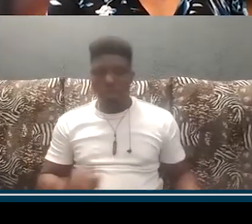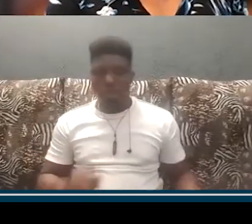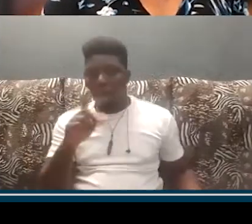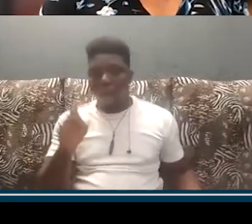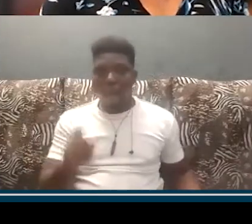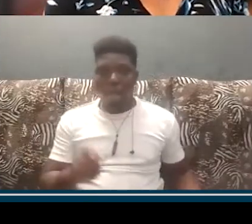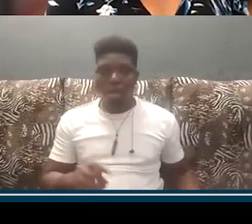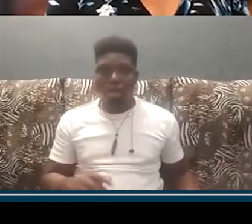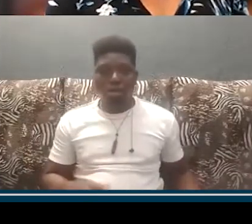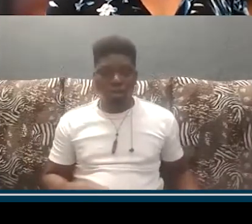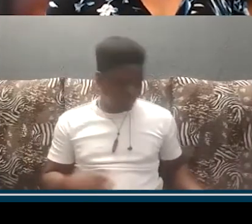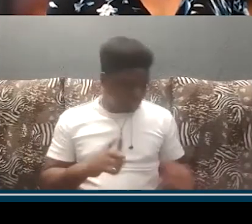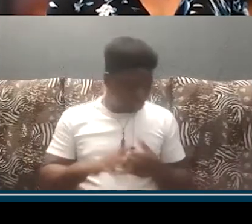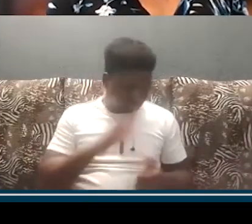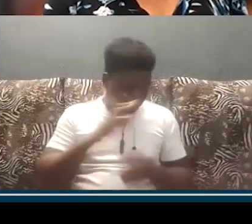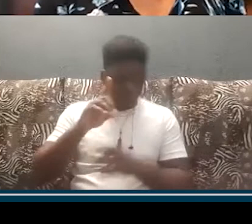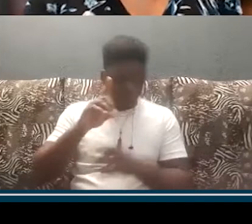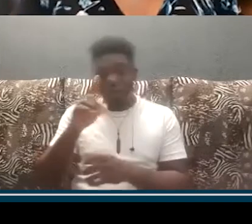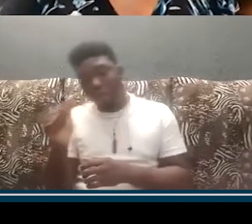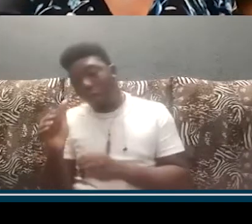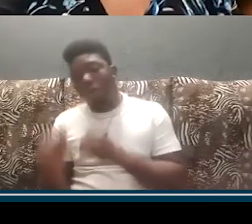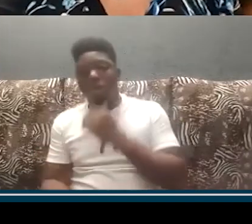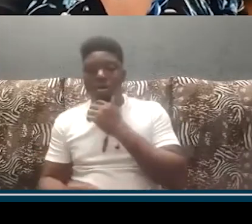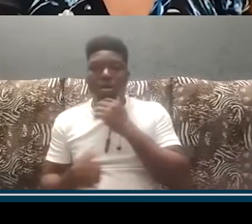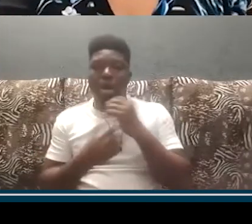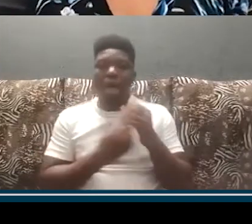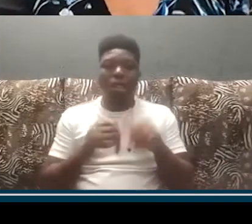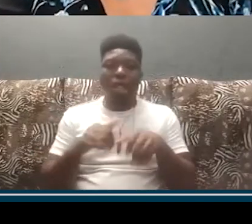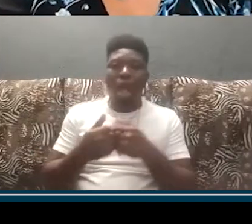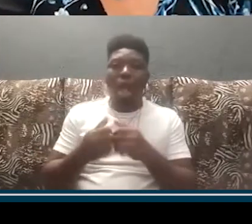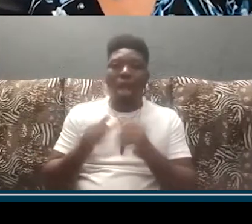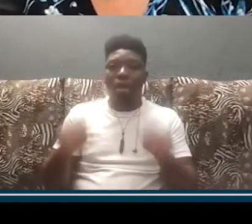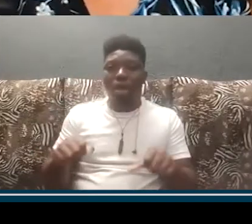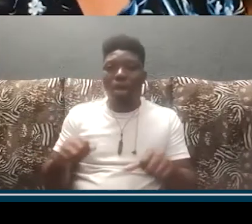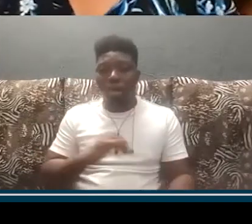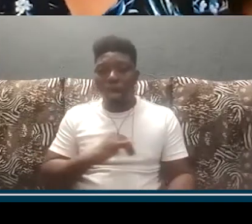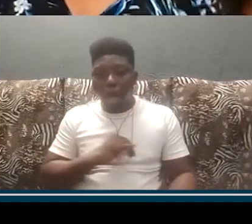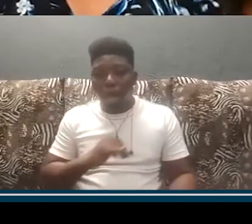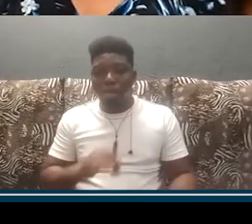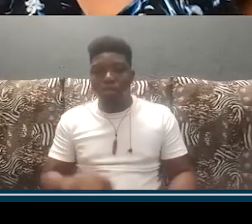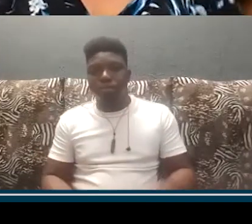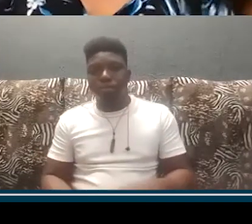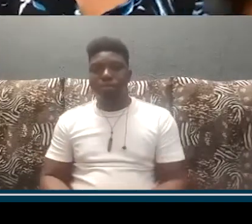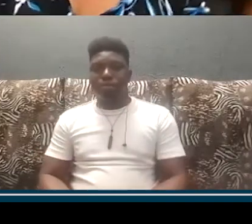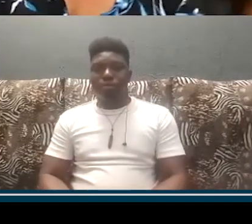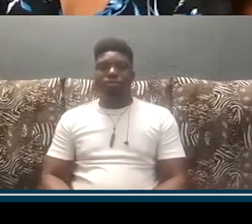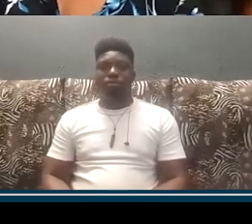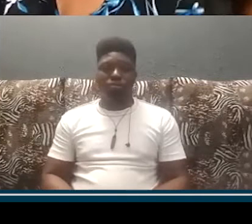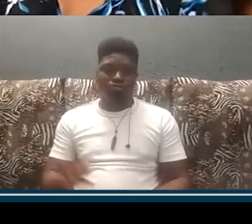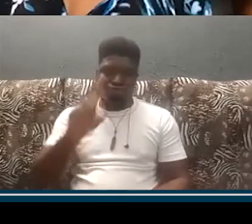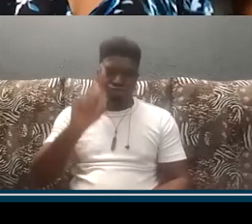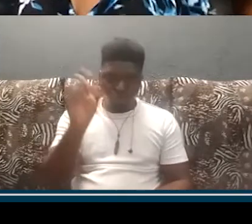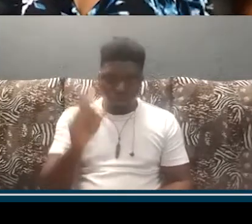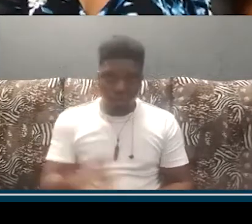humans. And how can I, like Scott mentioned, ask questions, just welcome